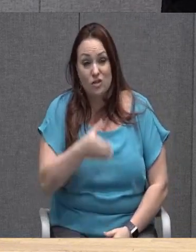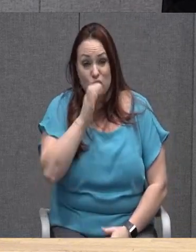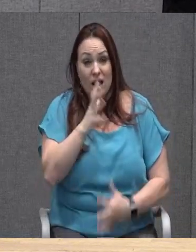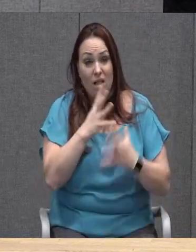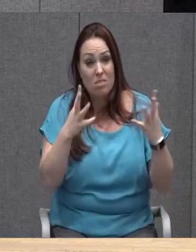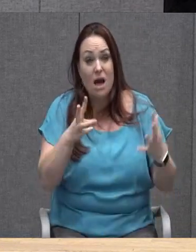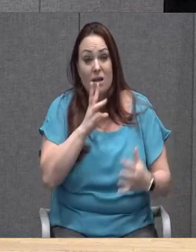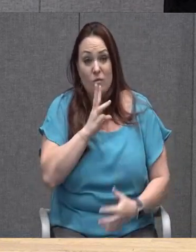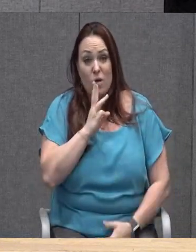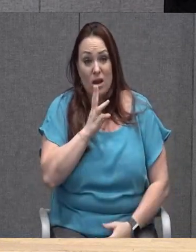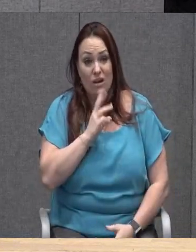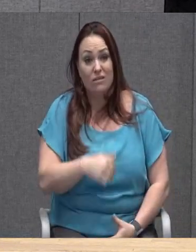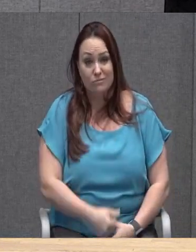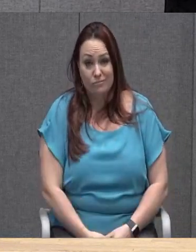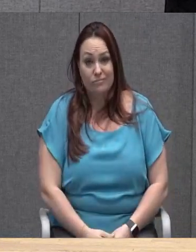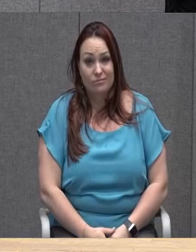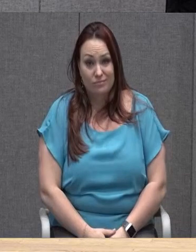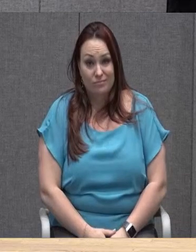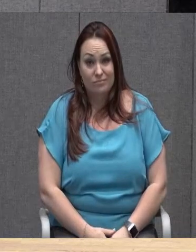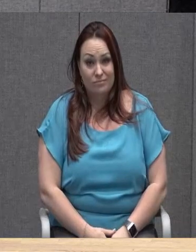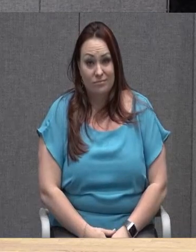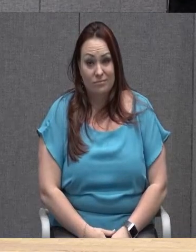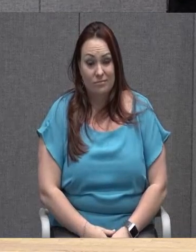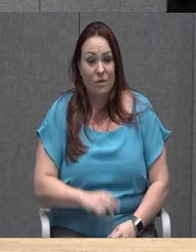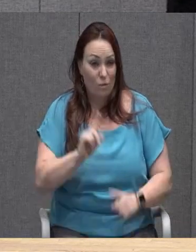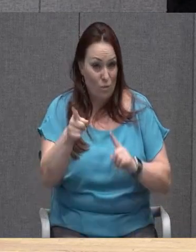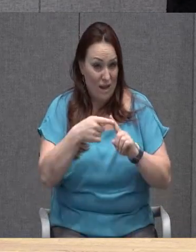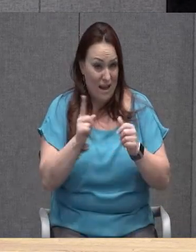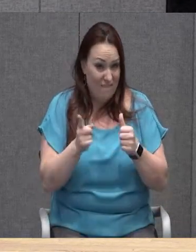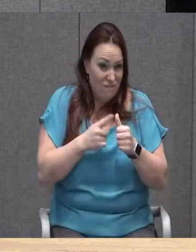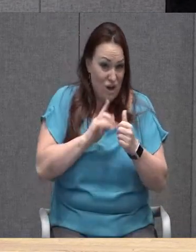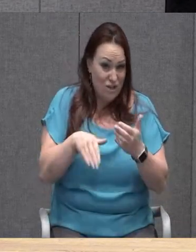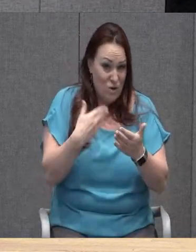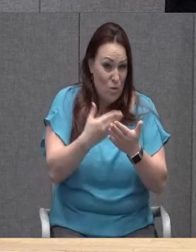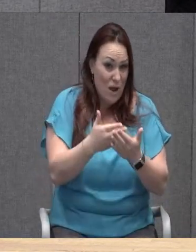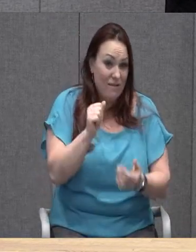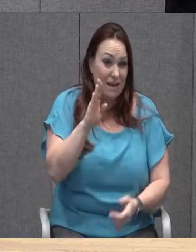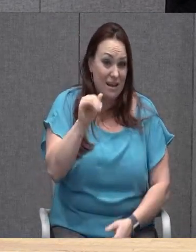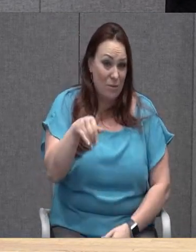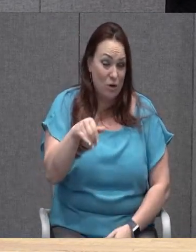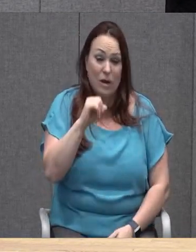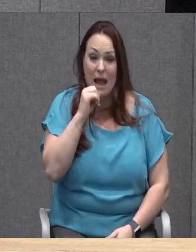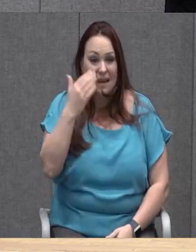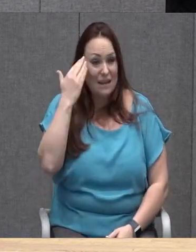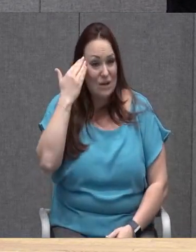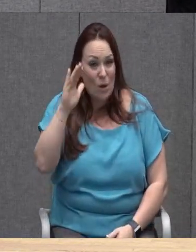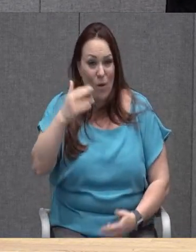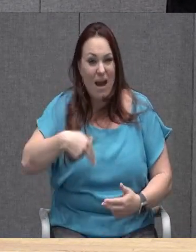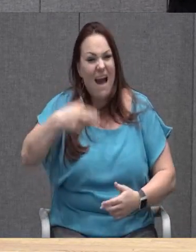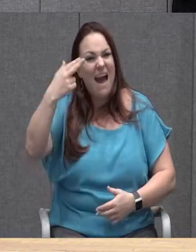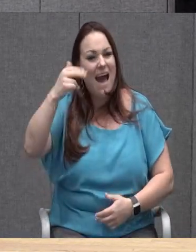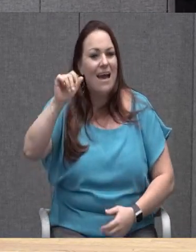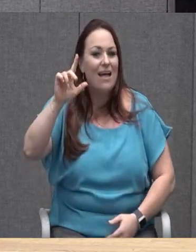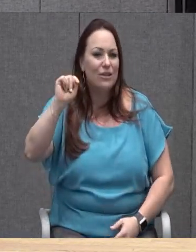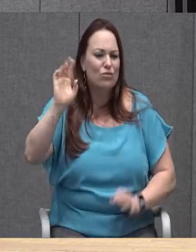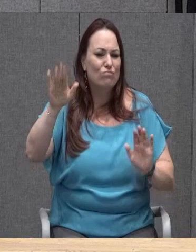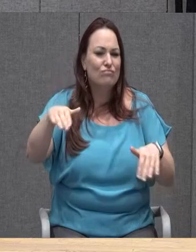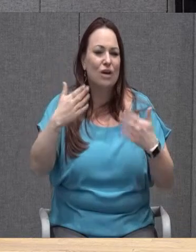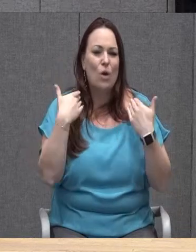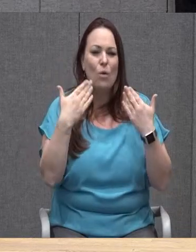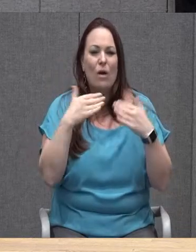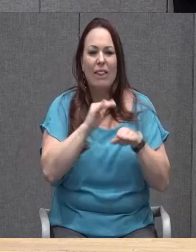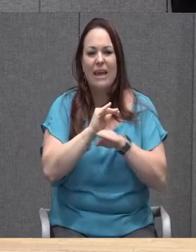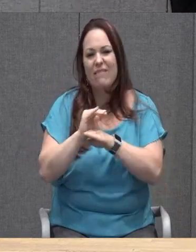agua. Cuando yo vine a Albuquerque, when I first came to Albuquerque, I didn't know it was a high altitude. I thought, oh, it's cool in the evening. I